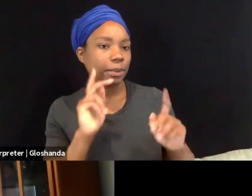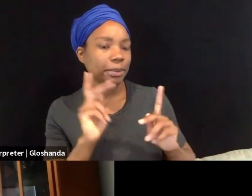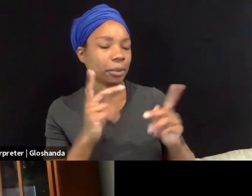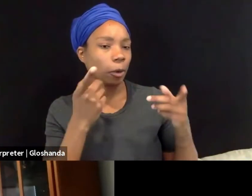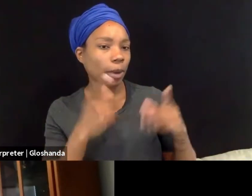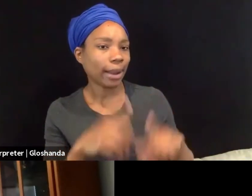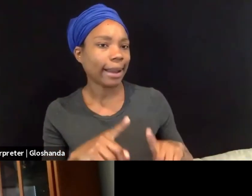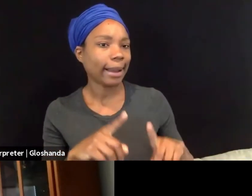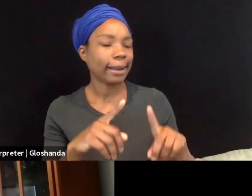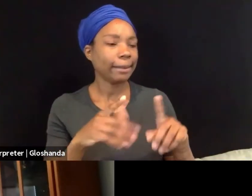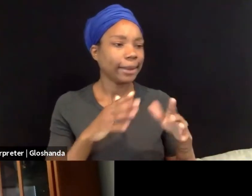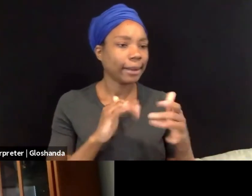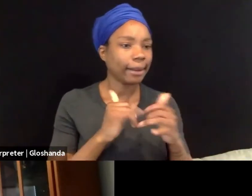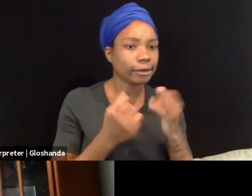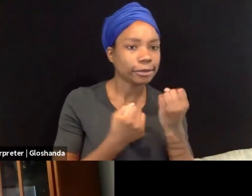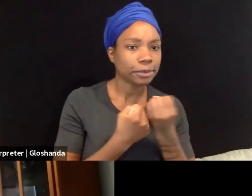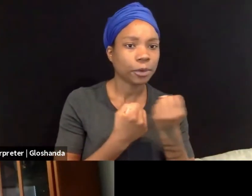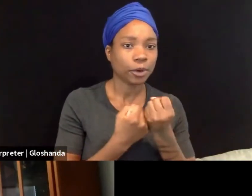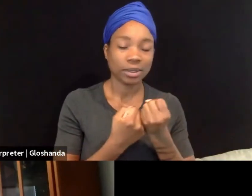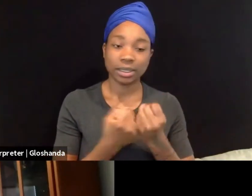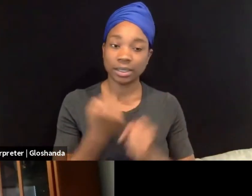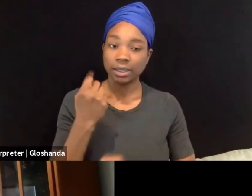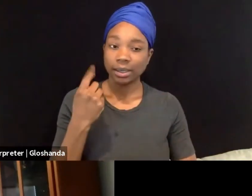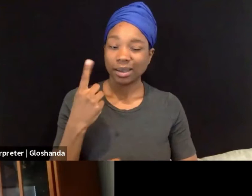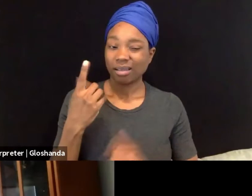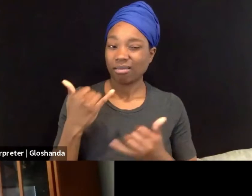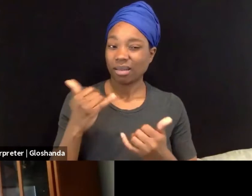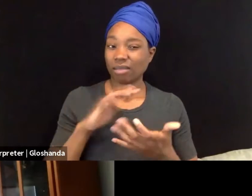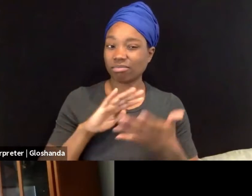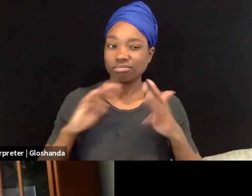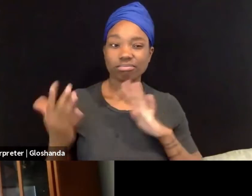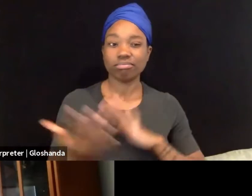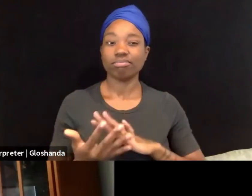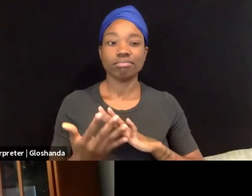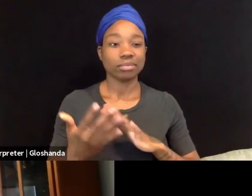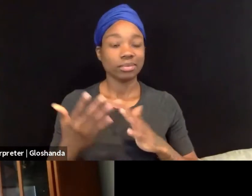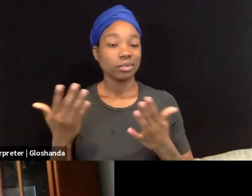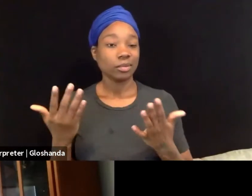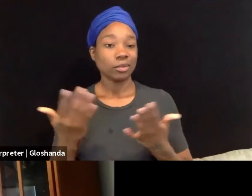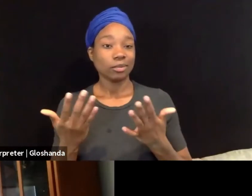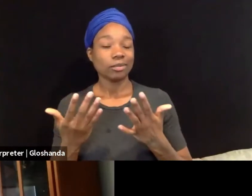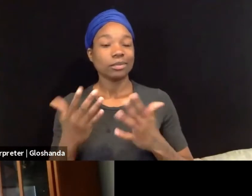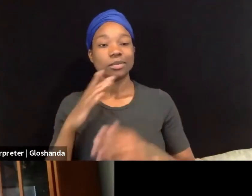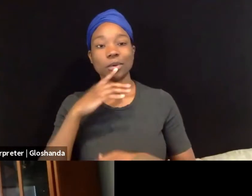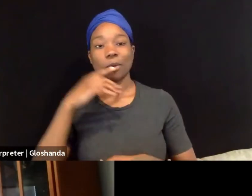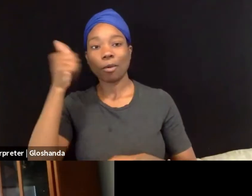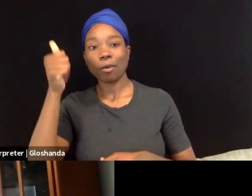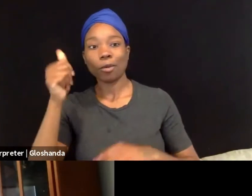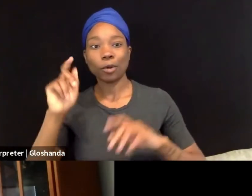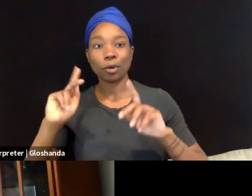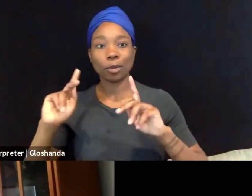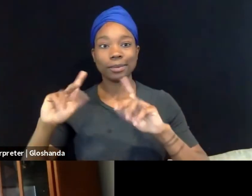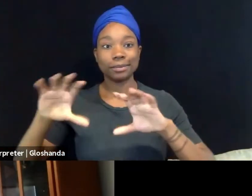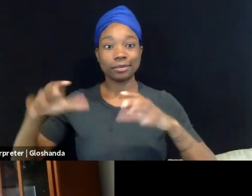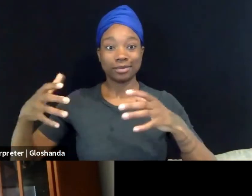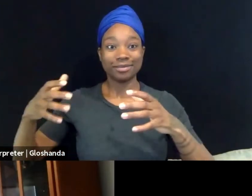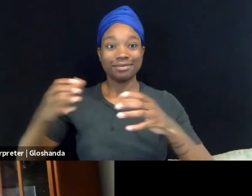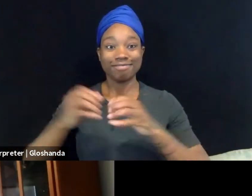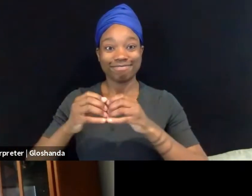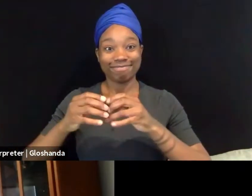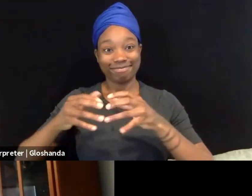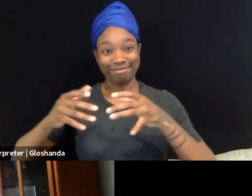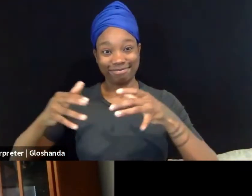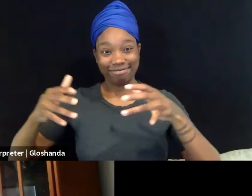changed. First of all, the older population is growing dramatically as baby boomers such as myself